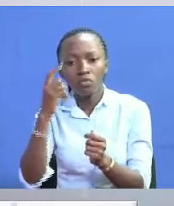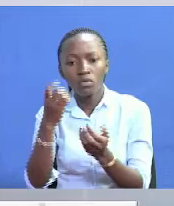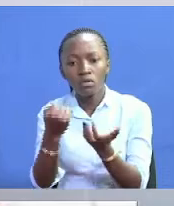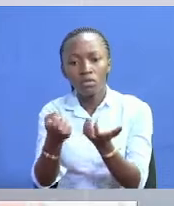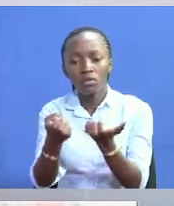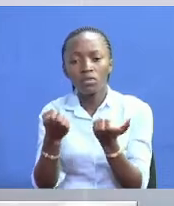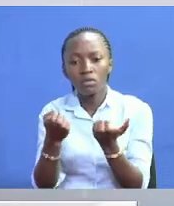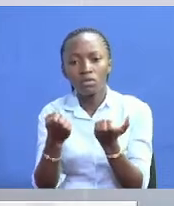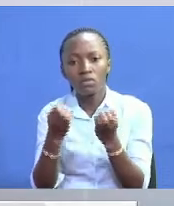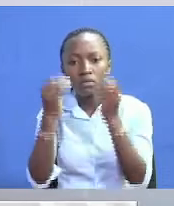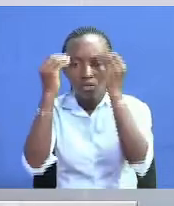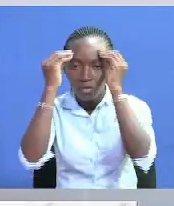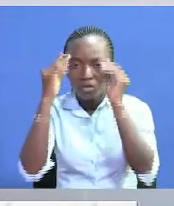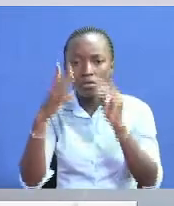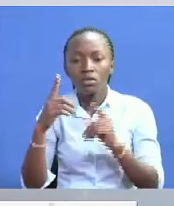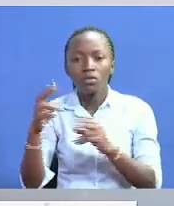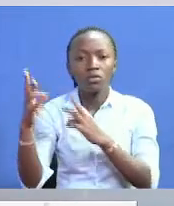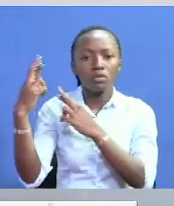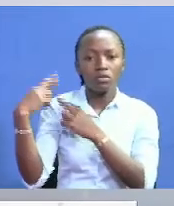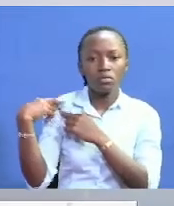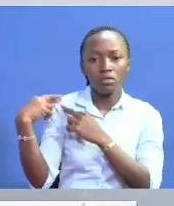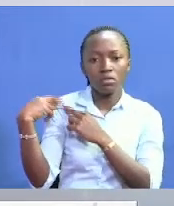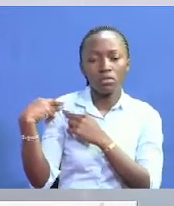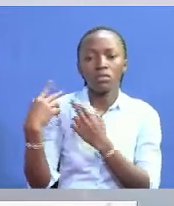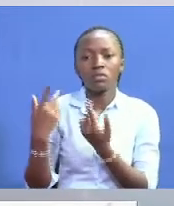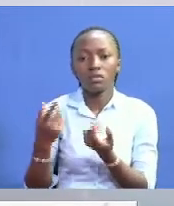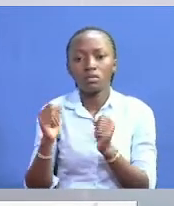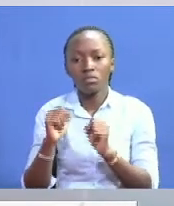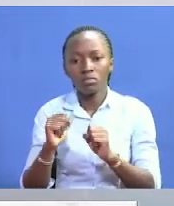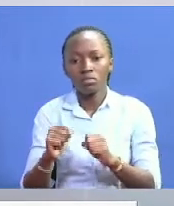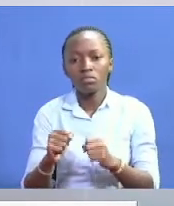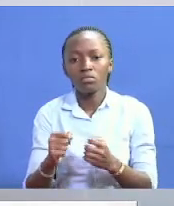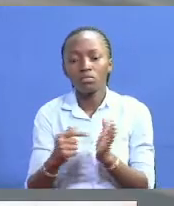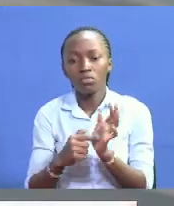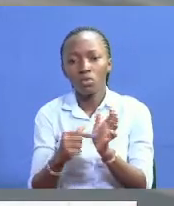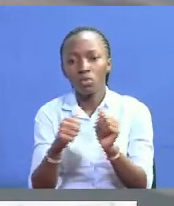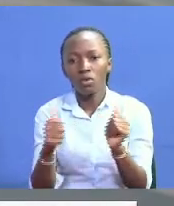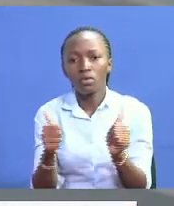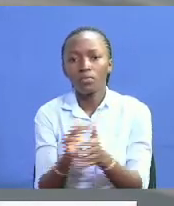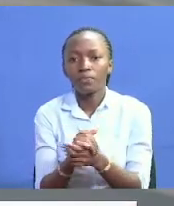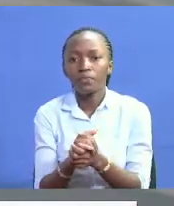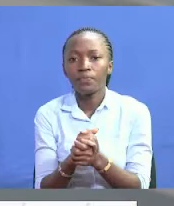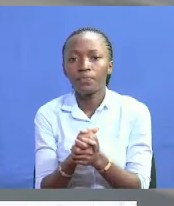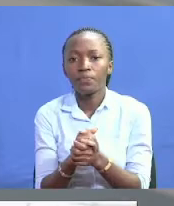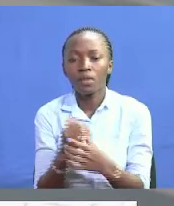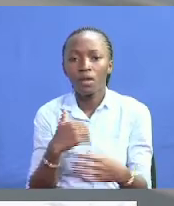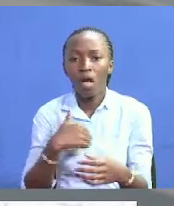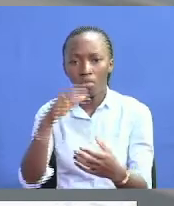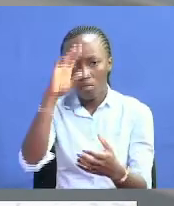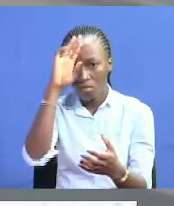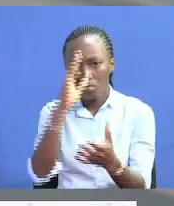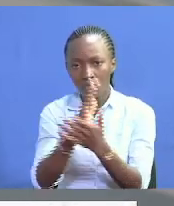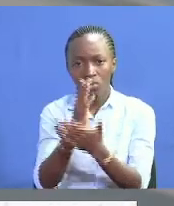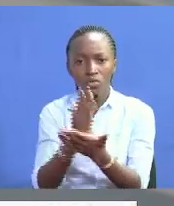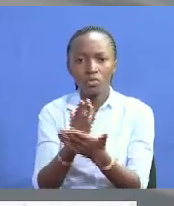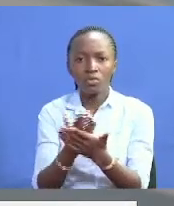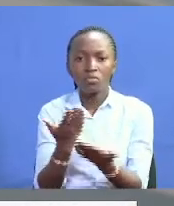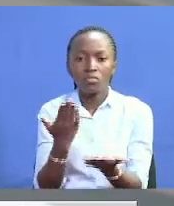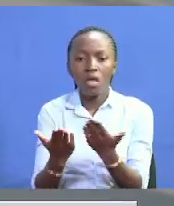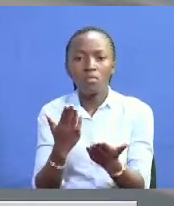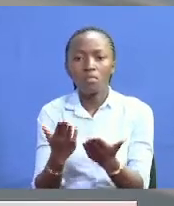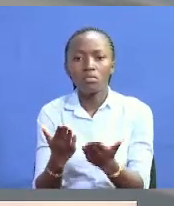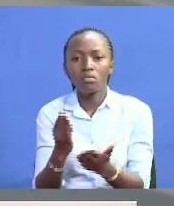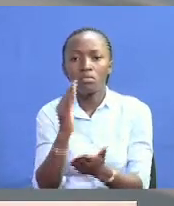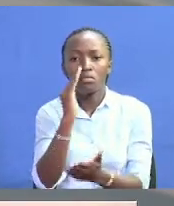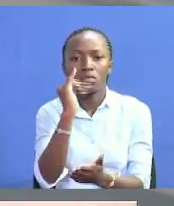you're representing in different capacities are well articulated? Yeah, I believe maybe the bill came because if you check the